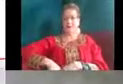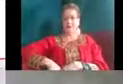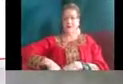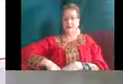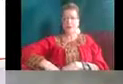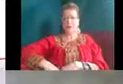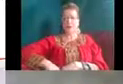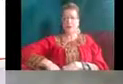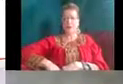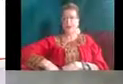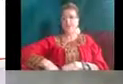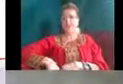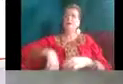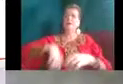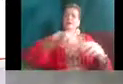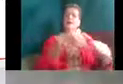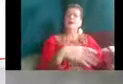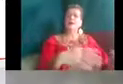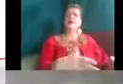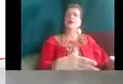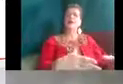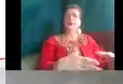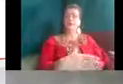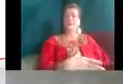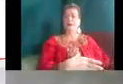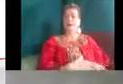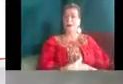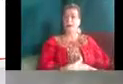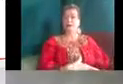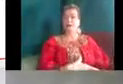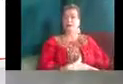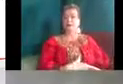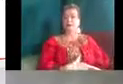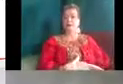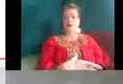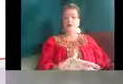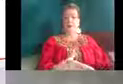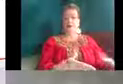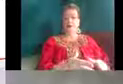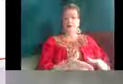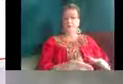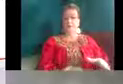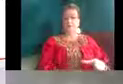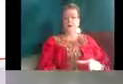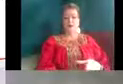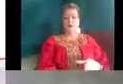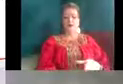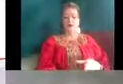feel it it's a pretty heavy vibration so that they would know that somebody within the house um needed help